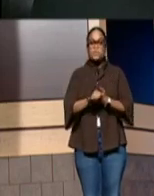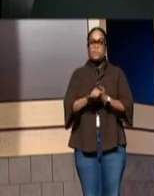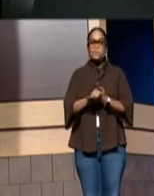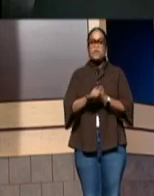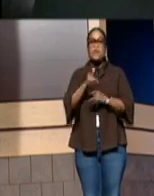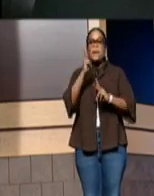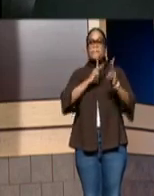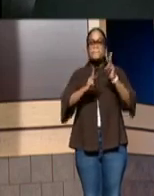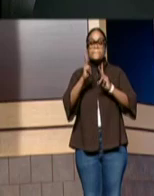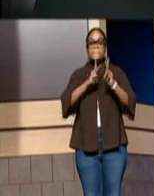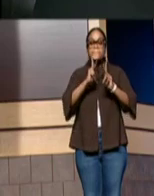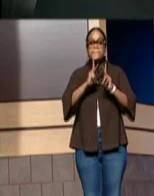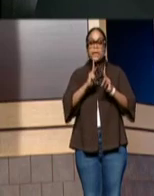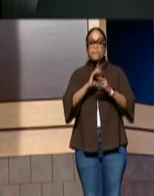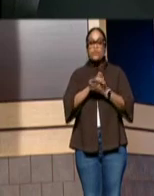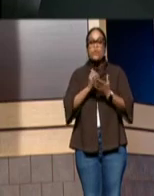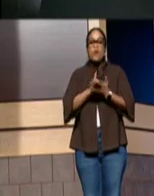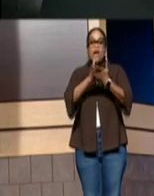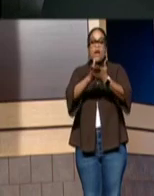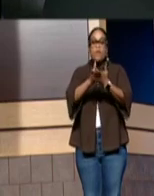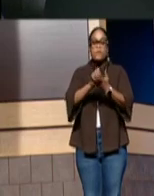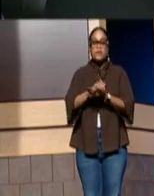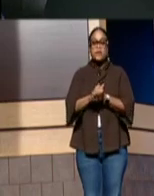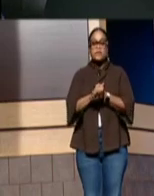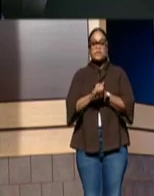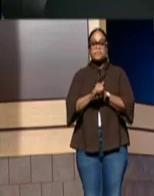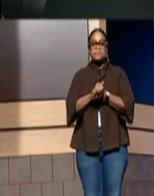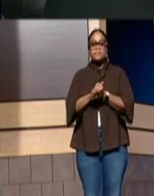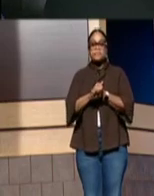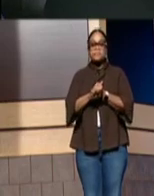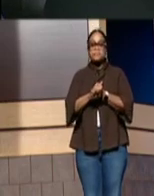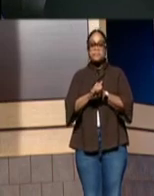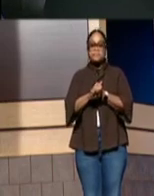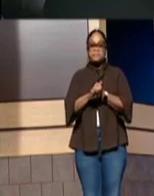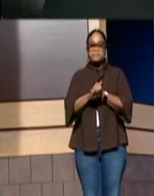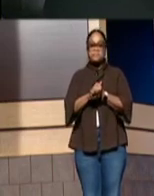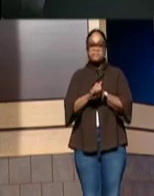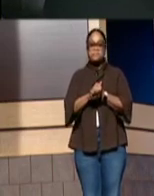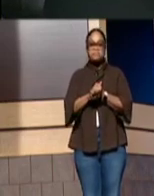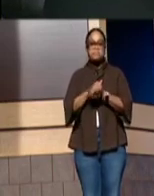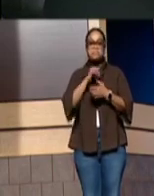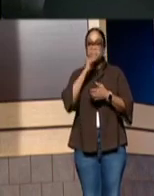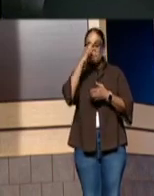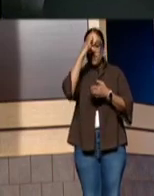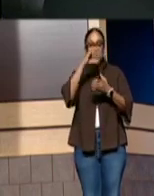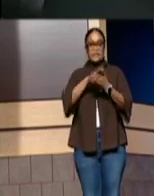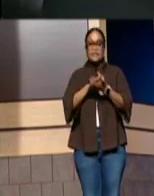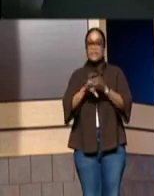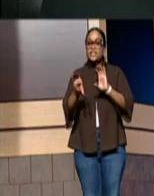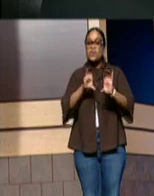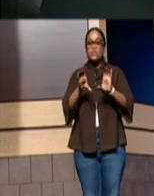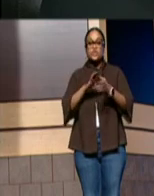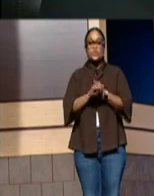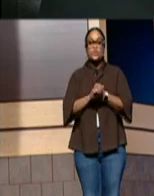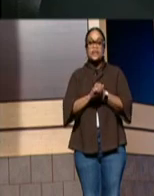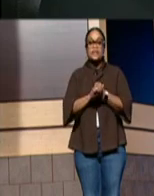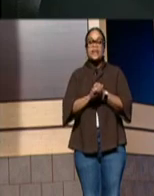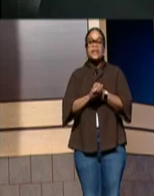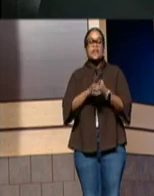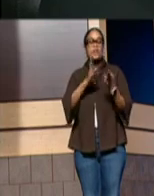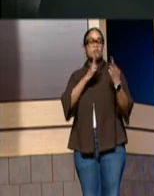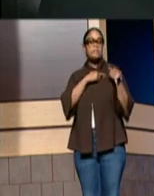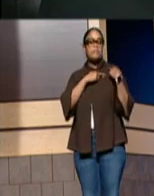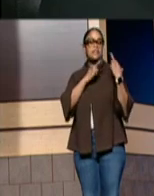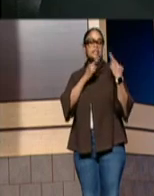front lines, again, a couple of my friends who are on the respirator right now, I think they were doing their duty. They